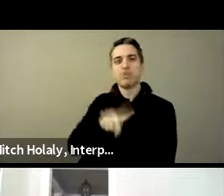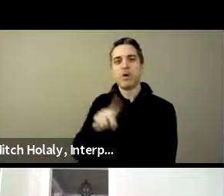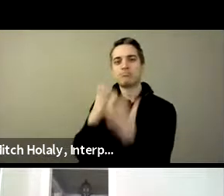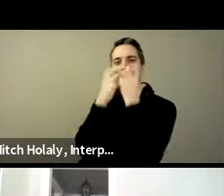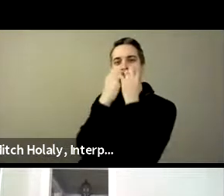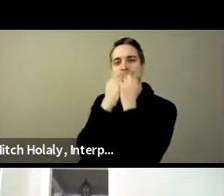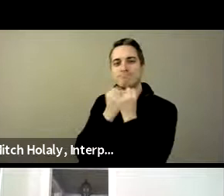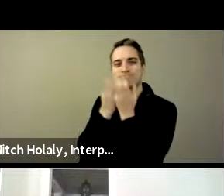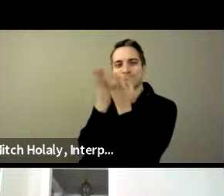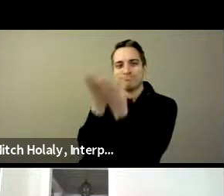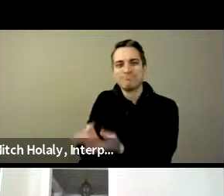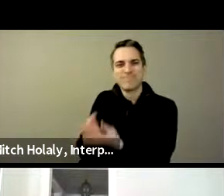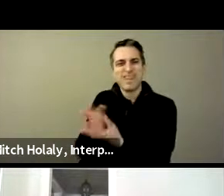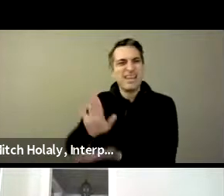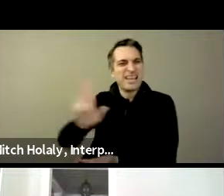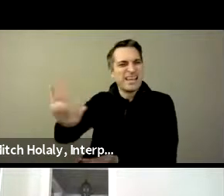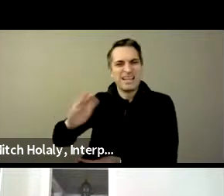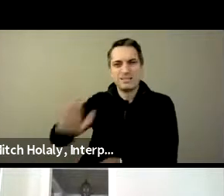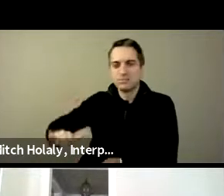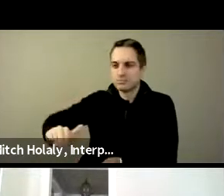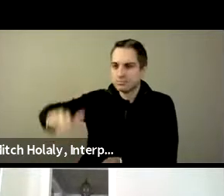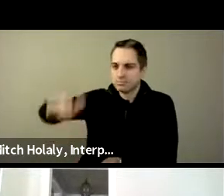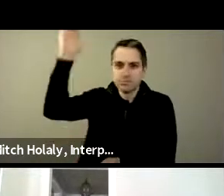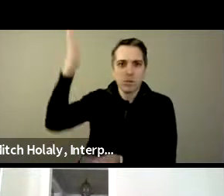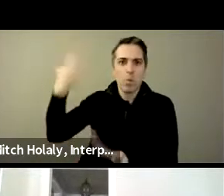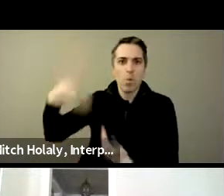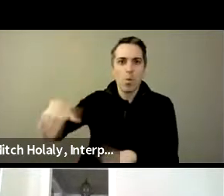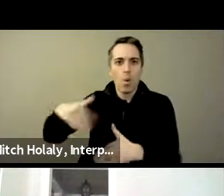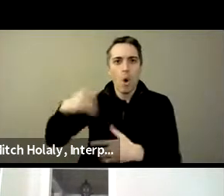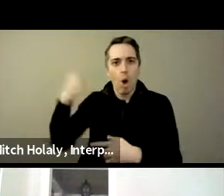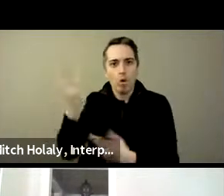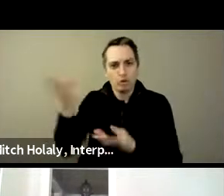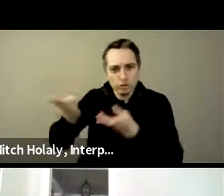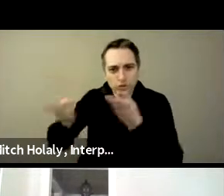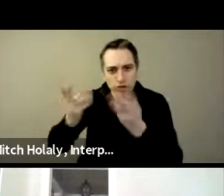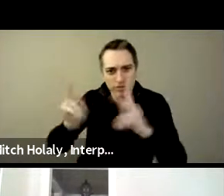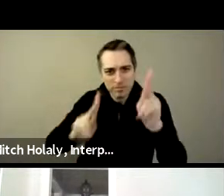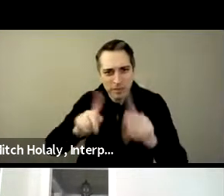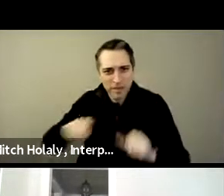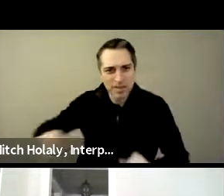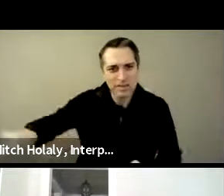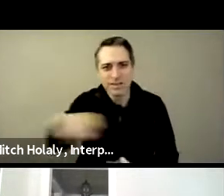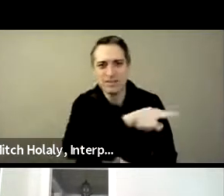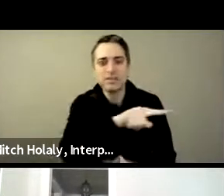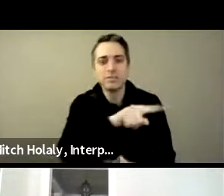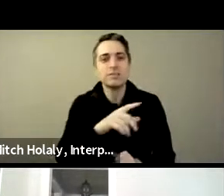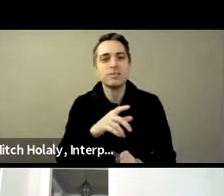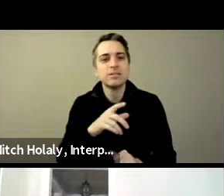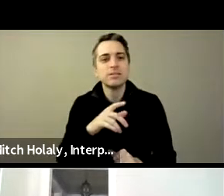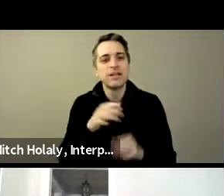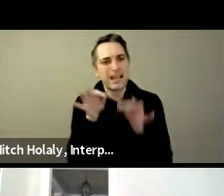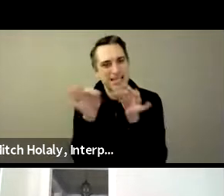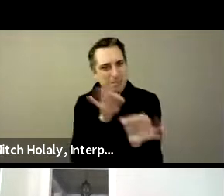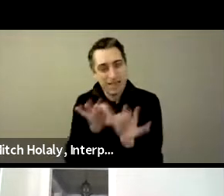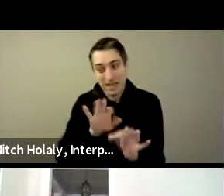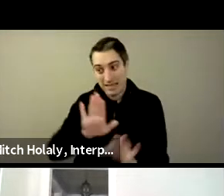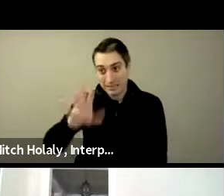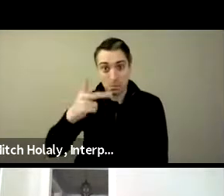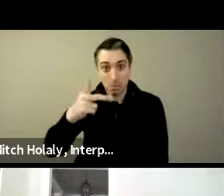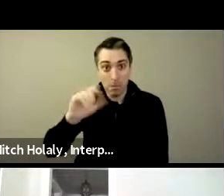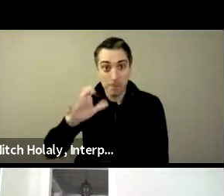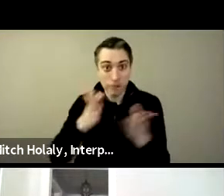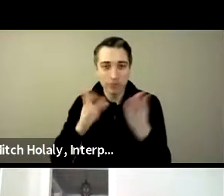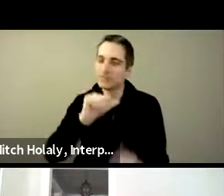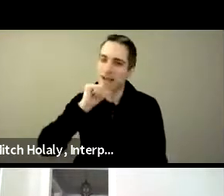adult life to unwavering service to its people, unquote, explaining that Benny Napoleon's public service went beyond law enforcement.